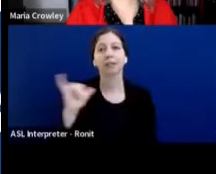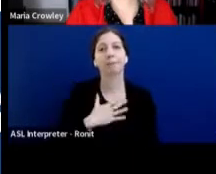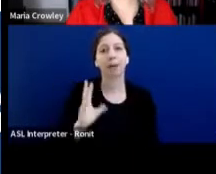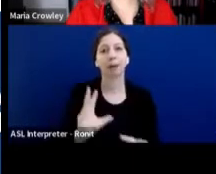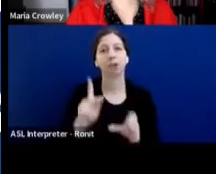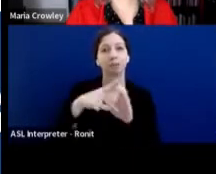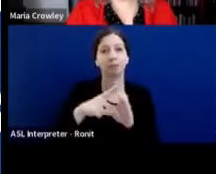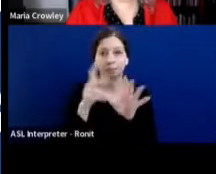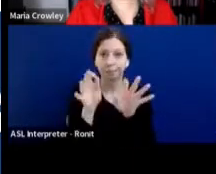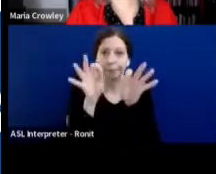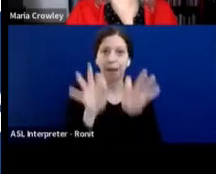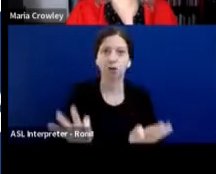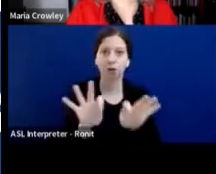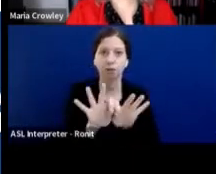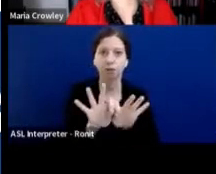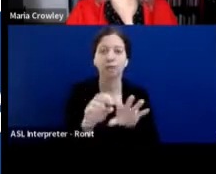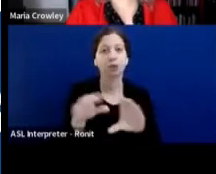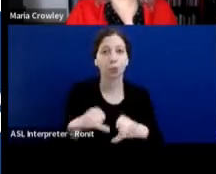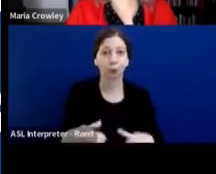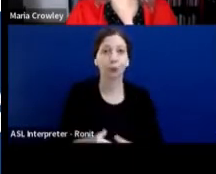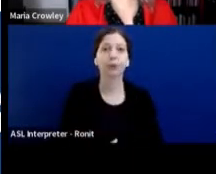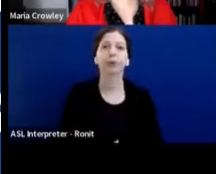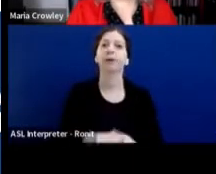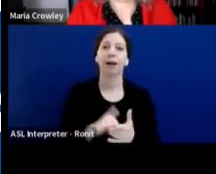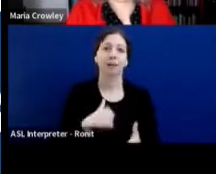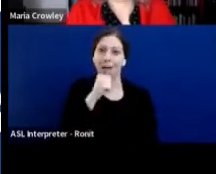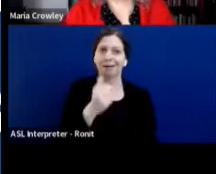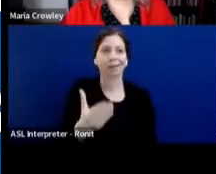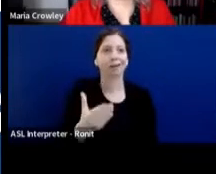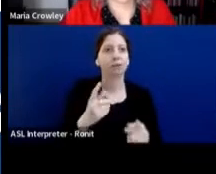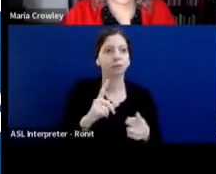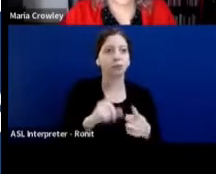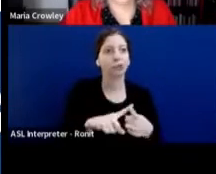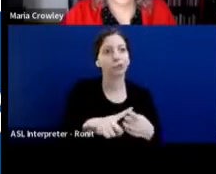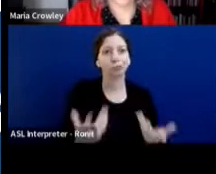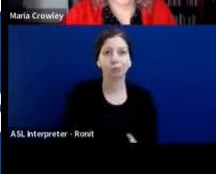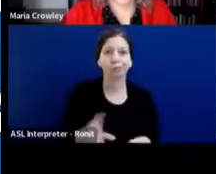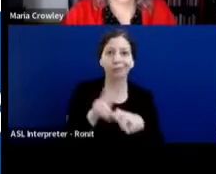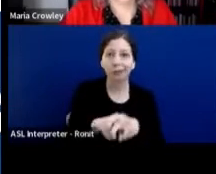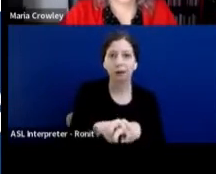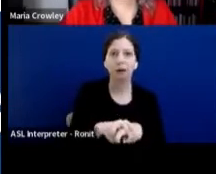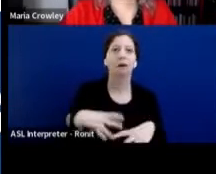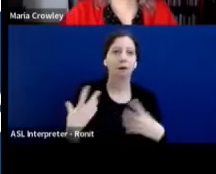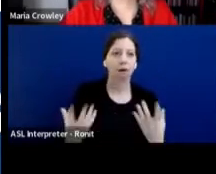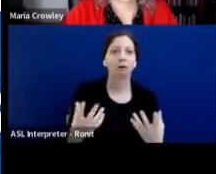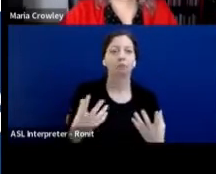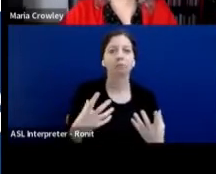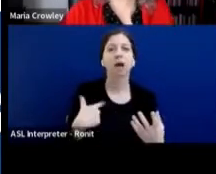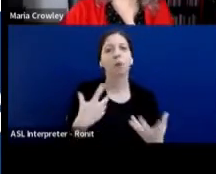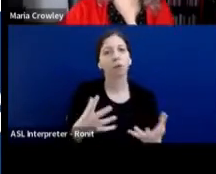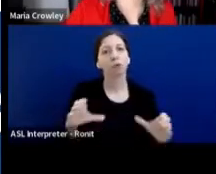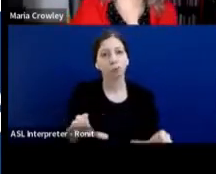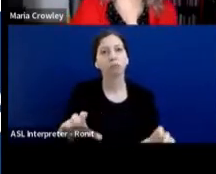participation matters in a group, that I'm not there to just be talked at. I'm there to actually do good work with